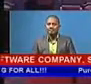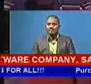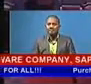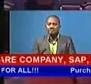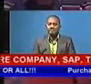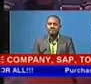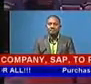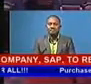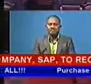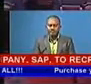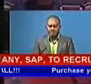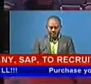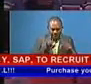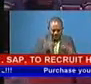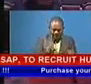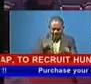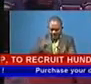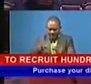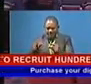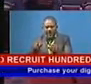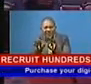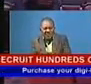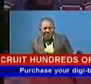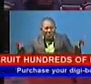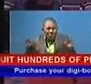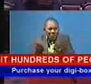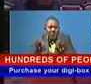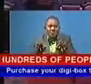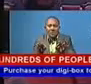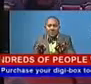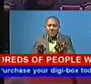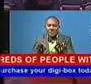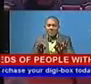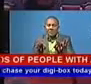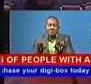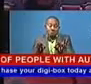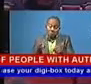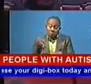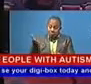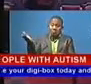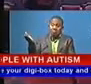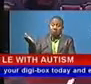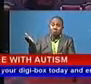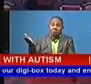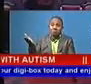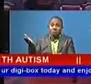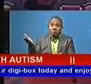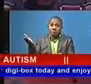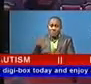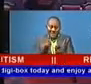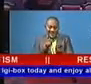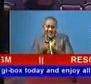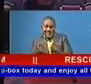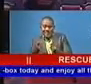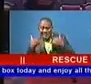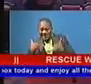Respectfully, categorization is so essential to their case that seeking to amend